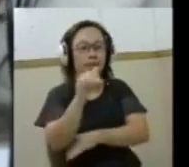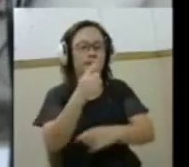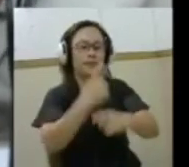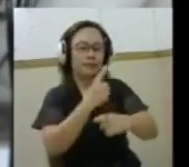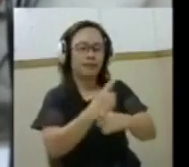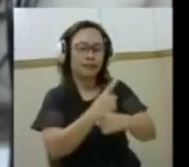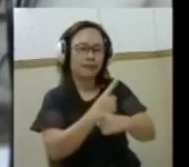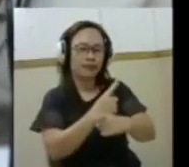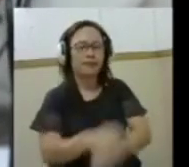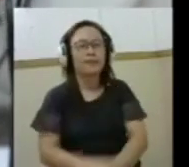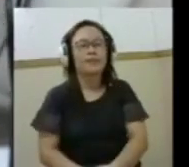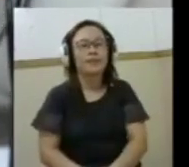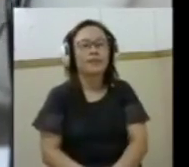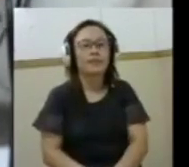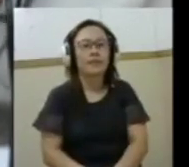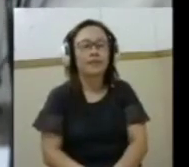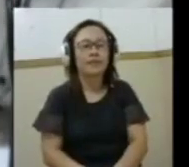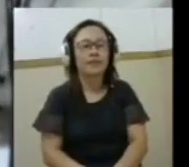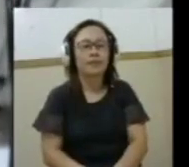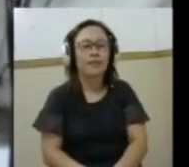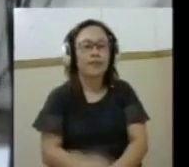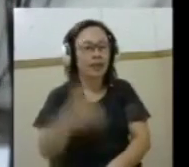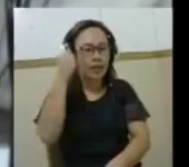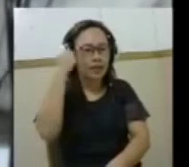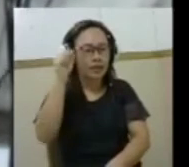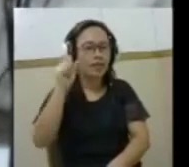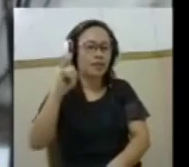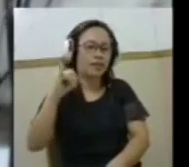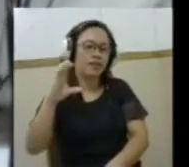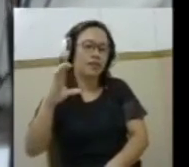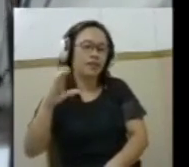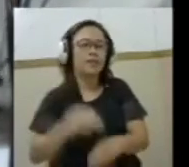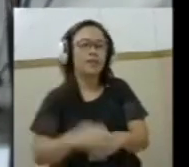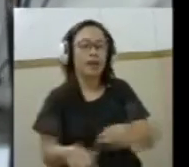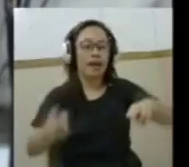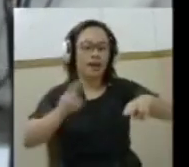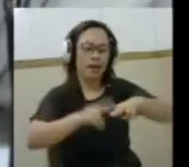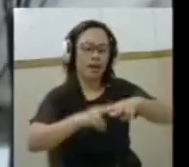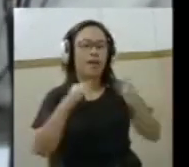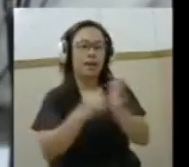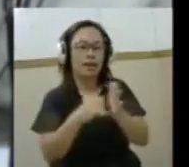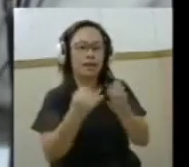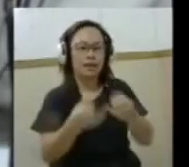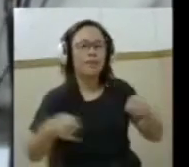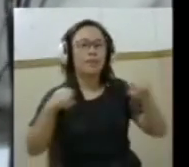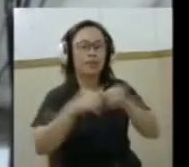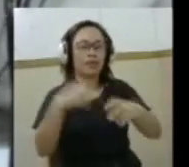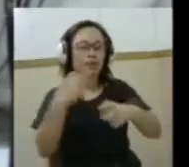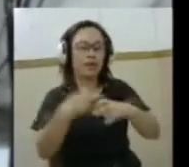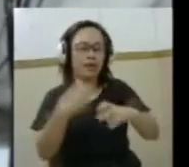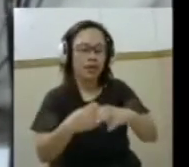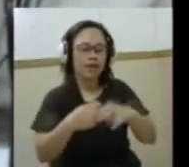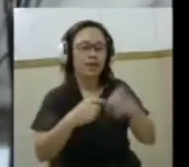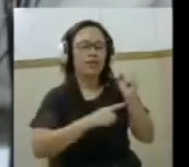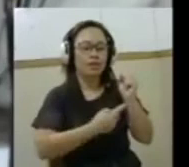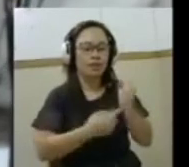or Sir Ian Saldo of San Isidro College also added that it is indeed difficult to start and to